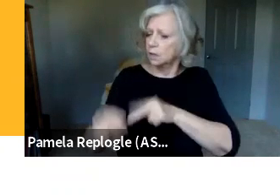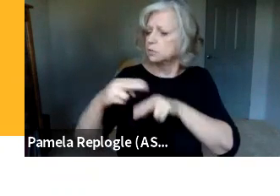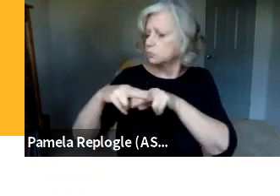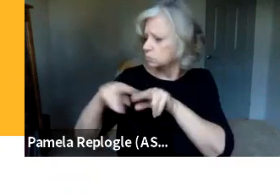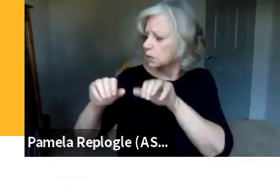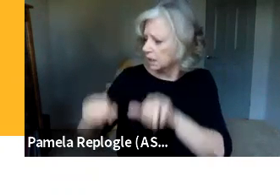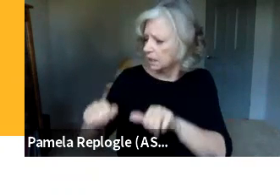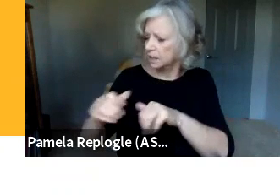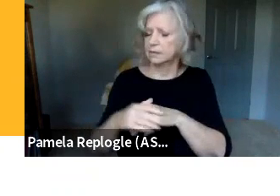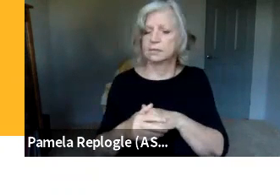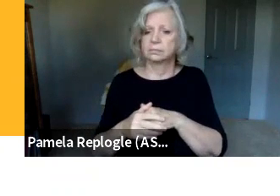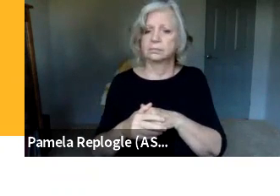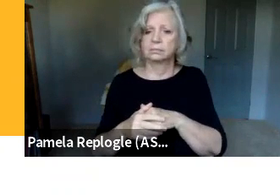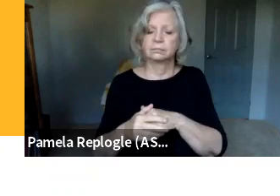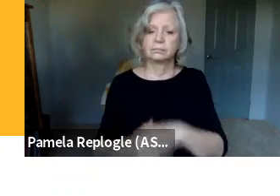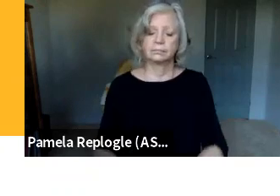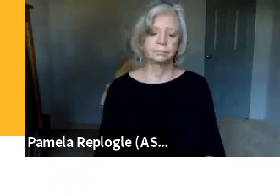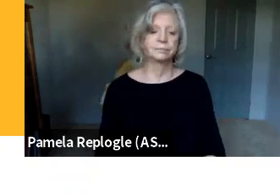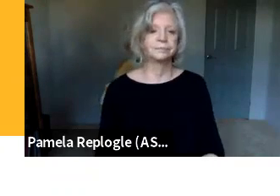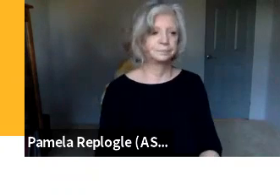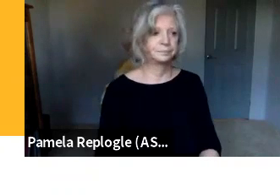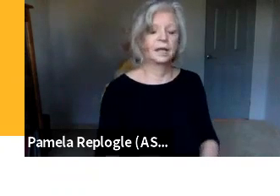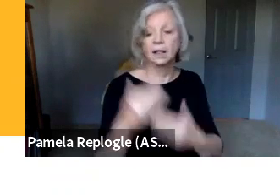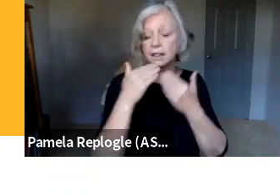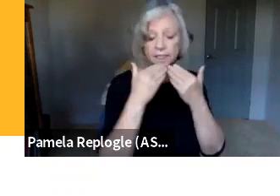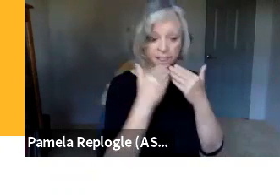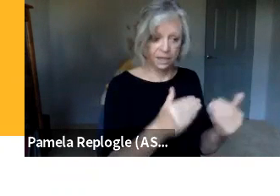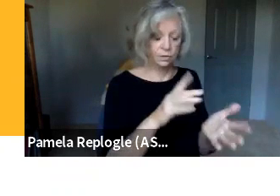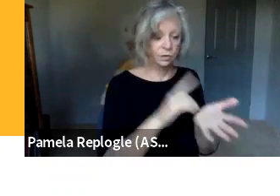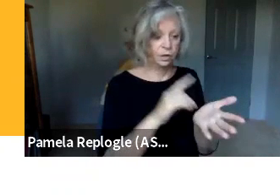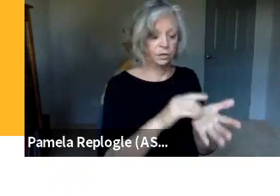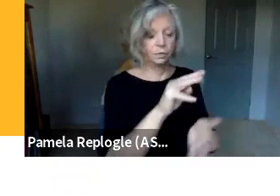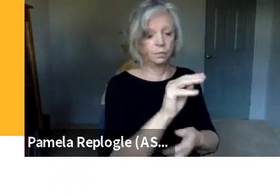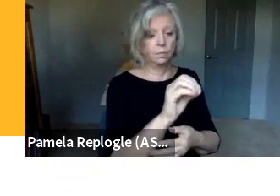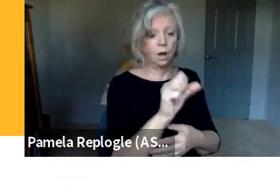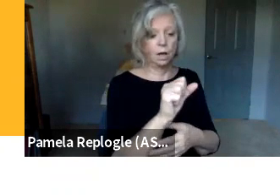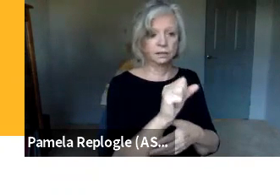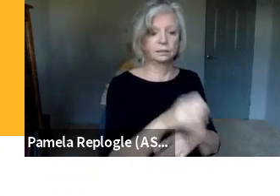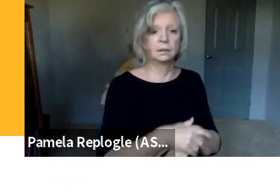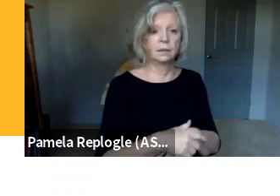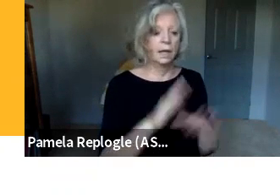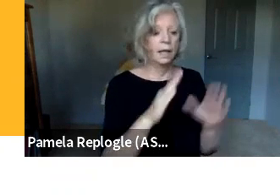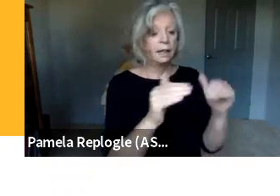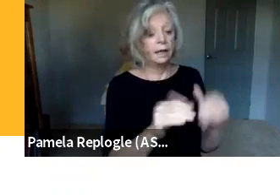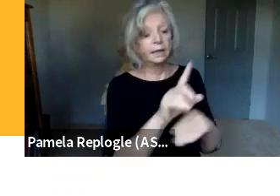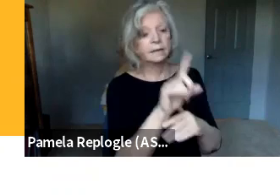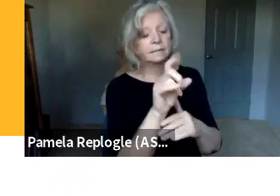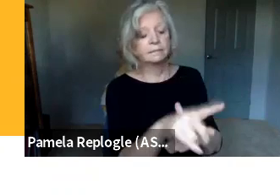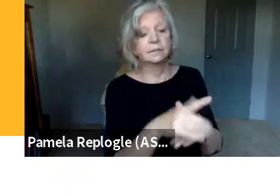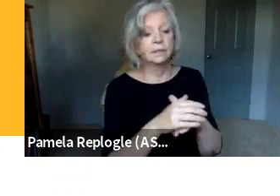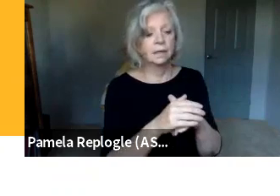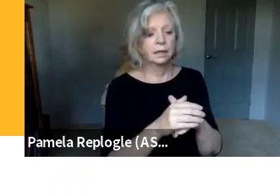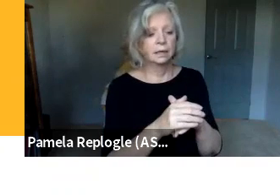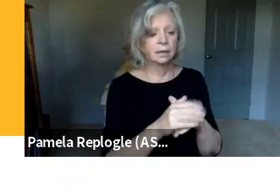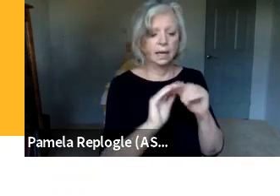what they need to do to get around. Thank you, Dr. Moss. The next question is, how